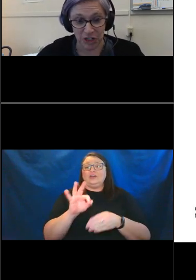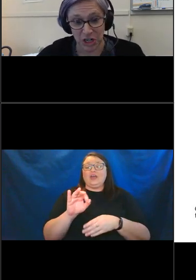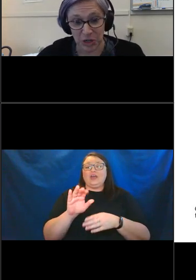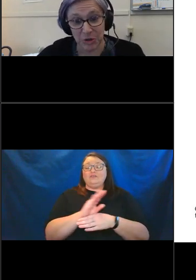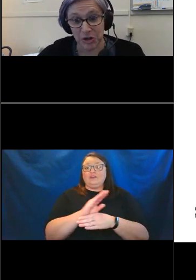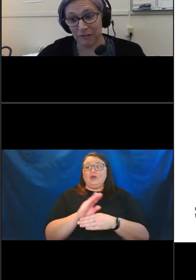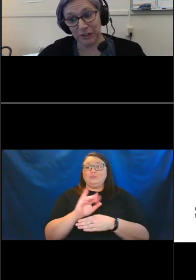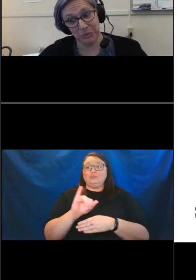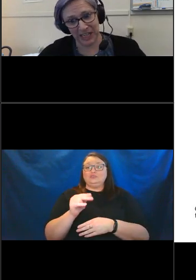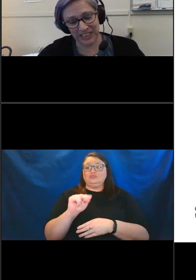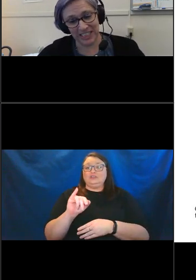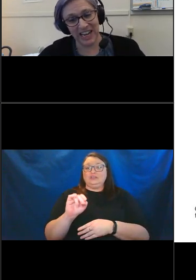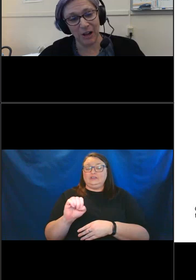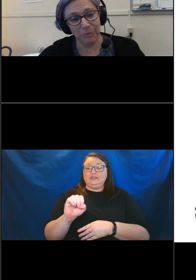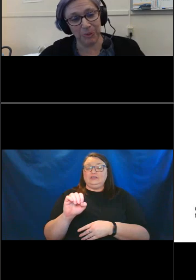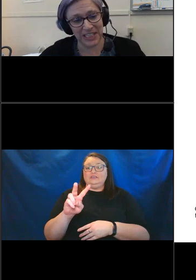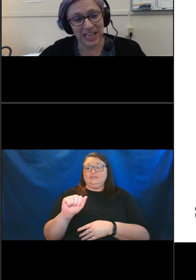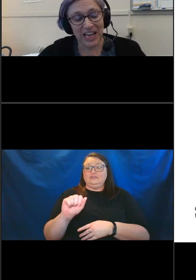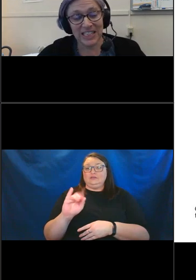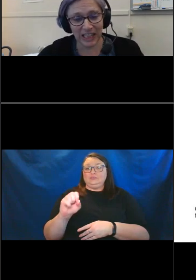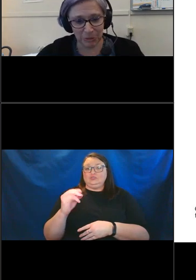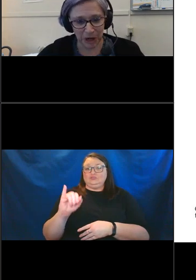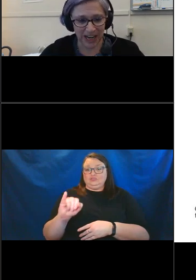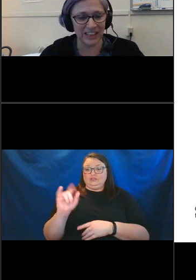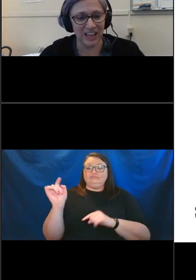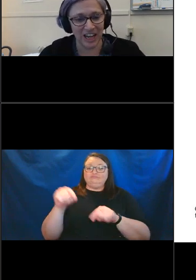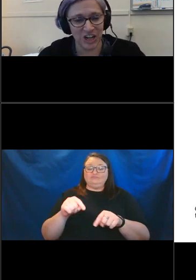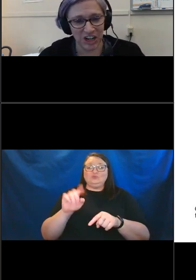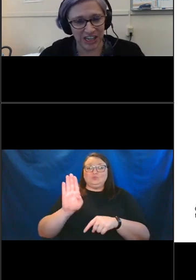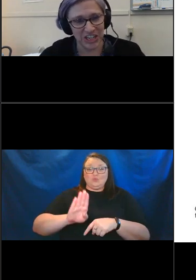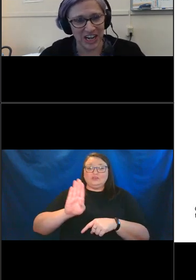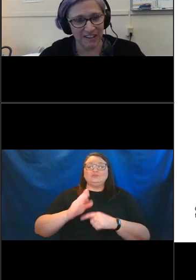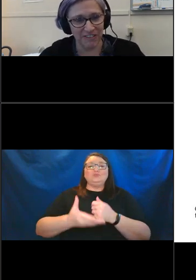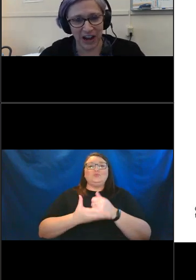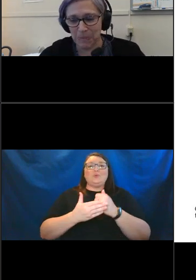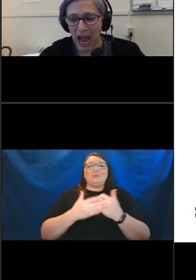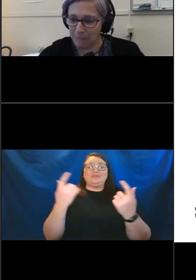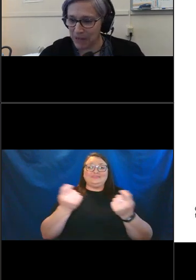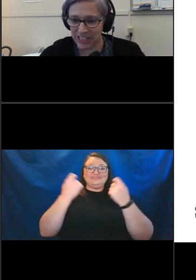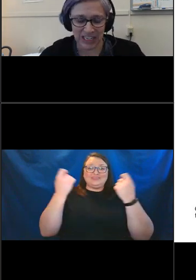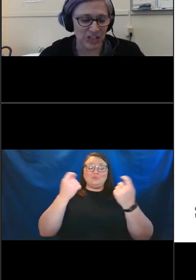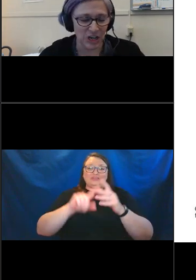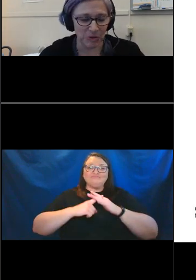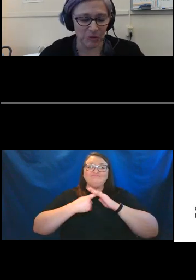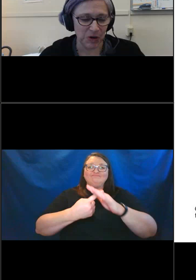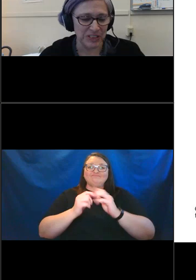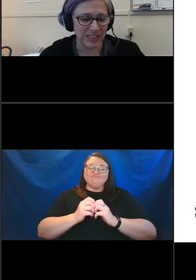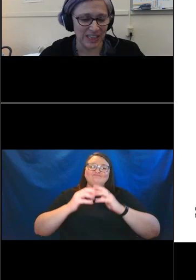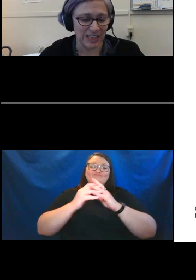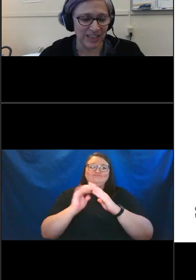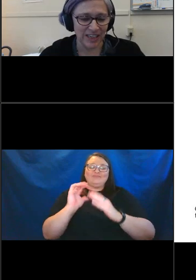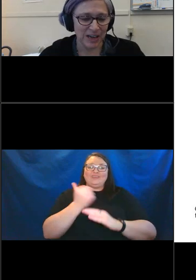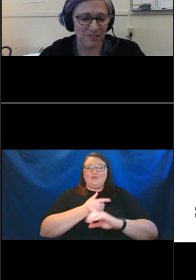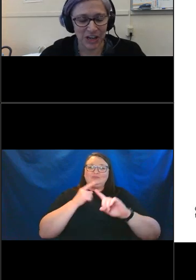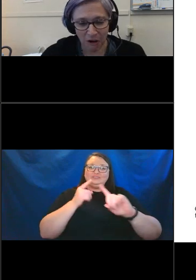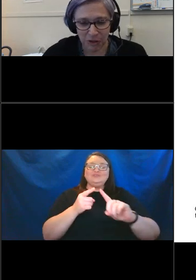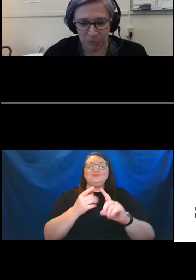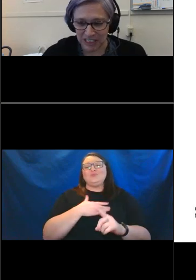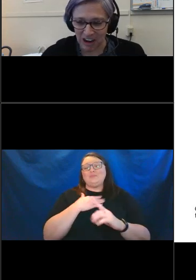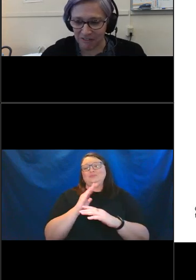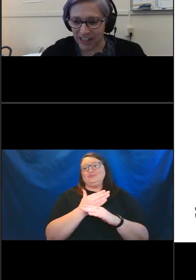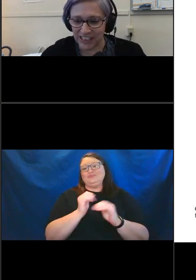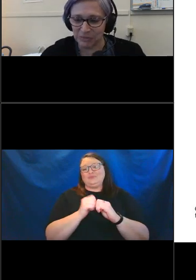Janie Bavishi, who traveled to Boston to help us celebrate and launch our initiative. Happy to share with folks the